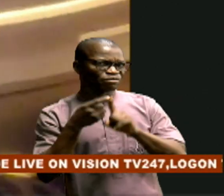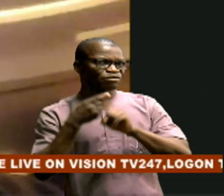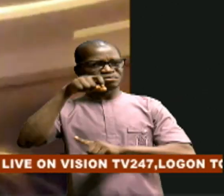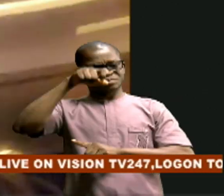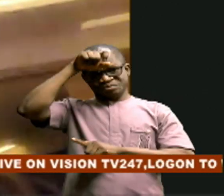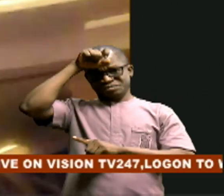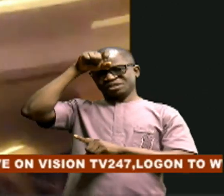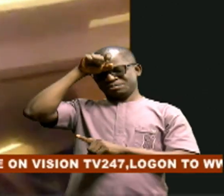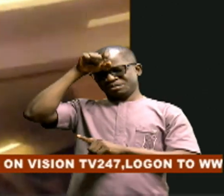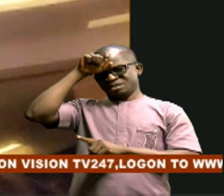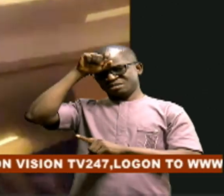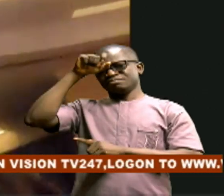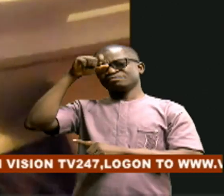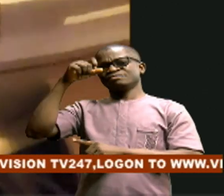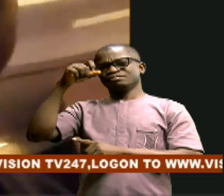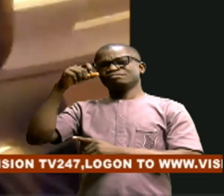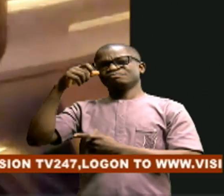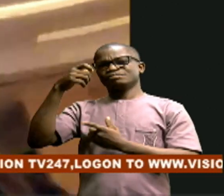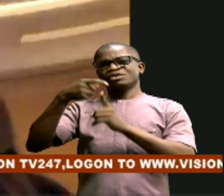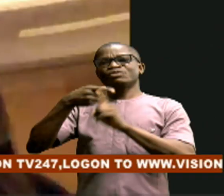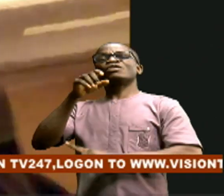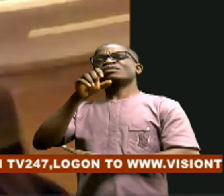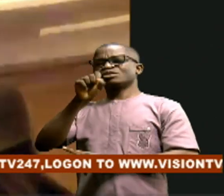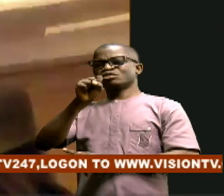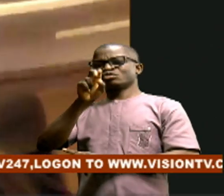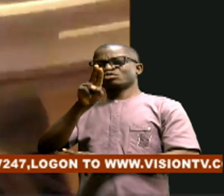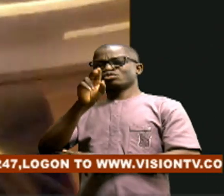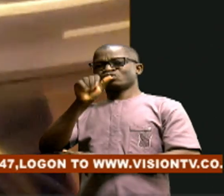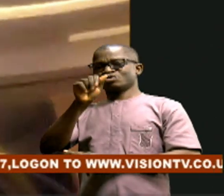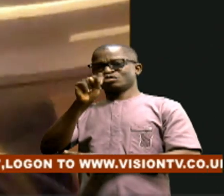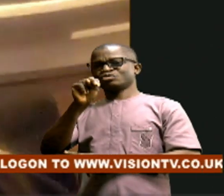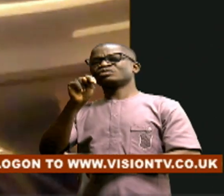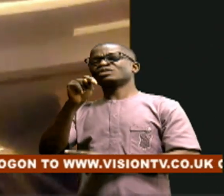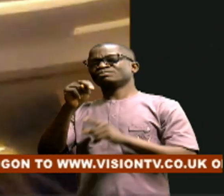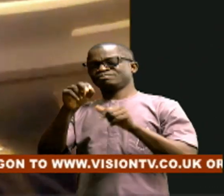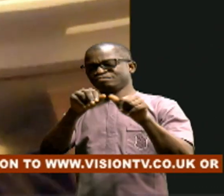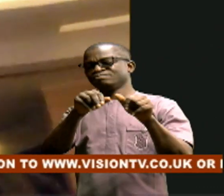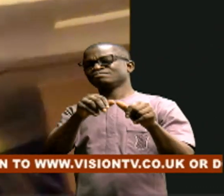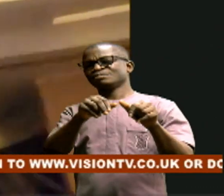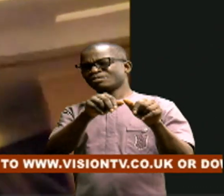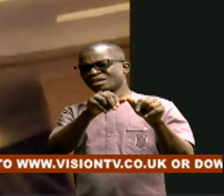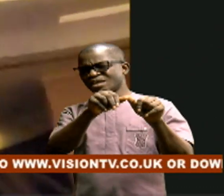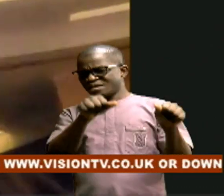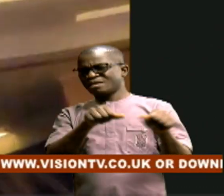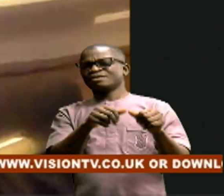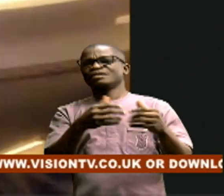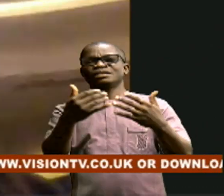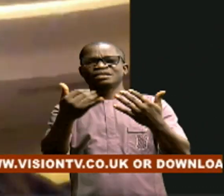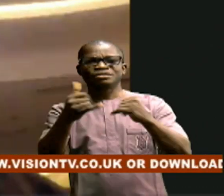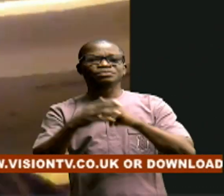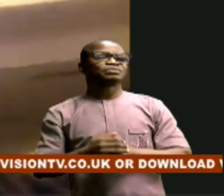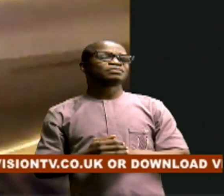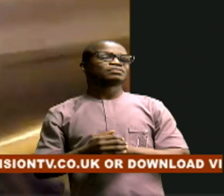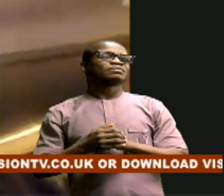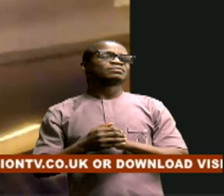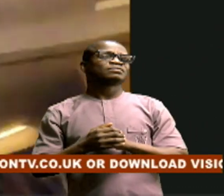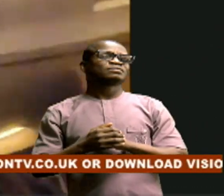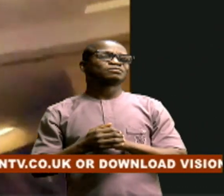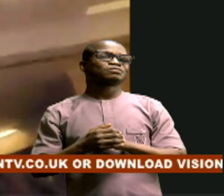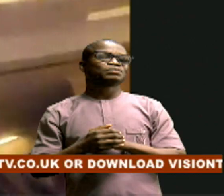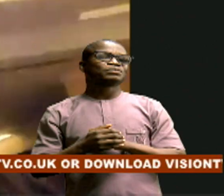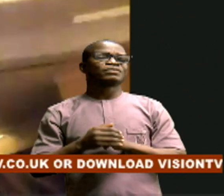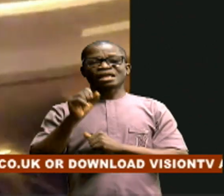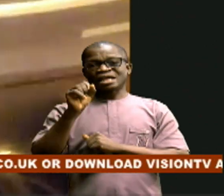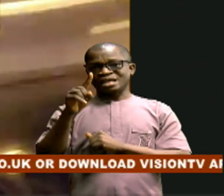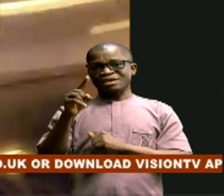side. From the Sudanese side. Right now,